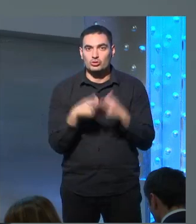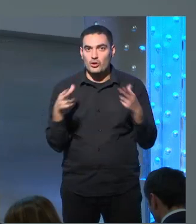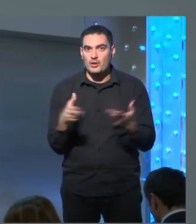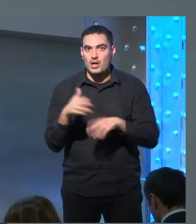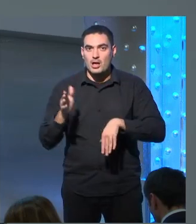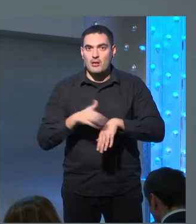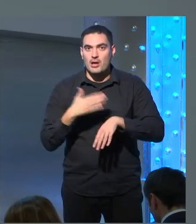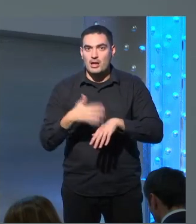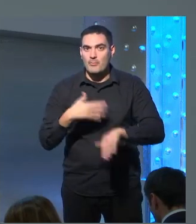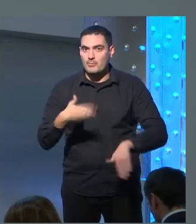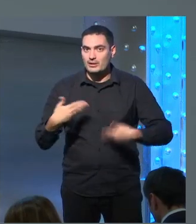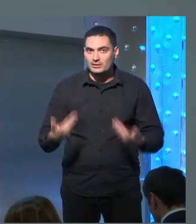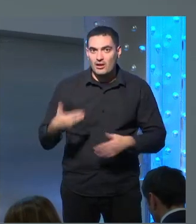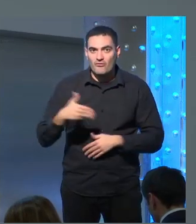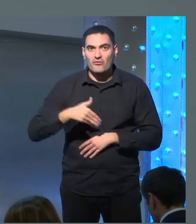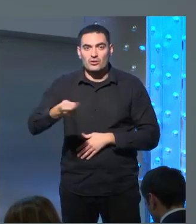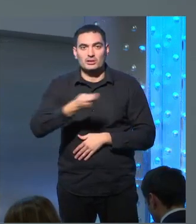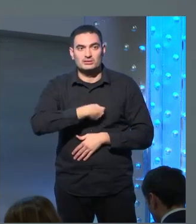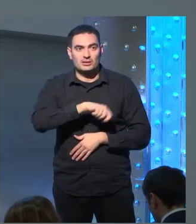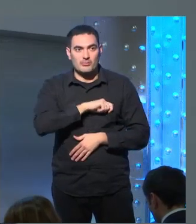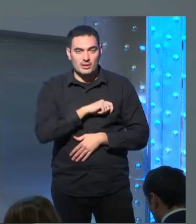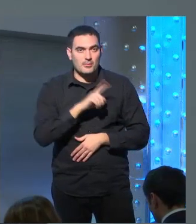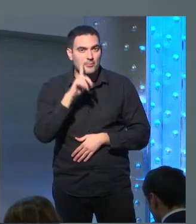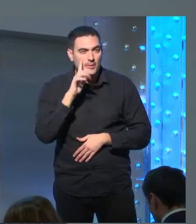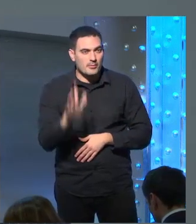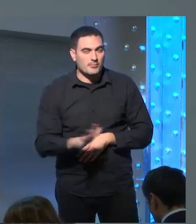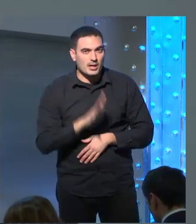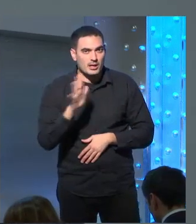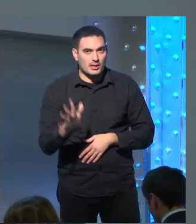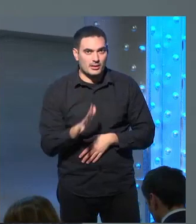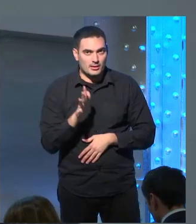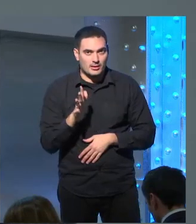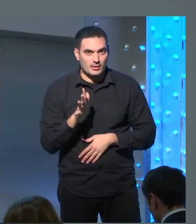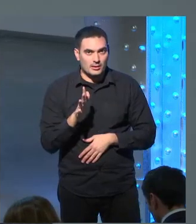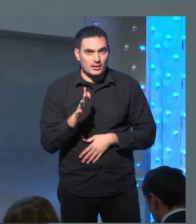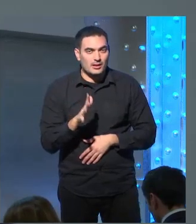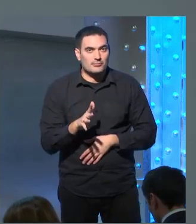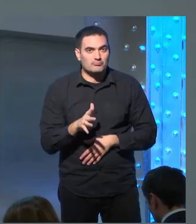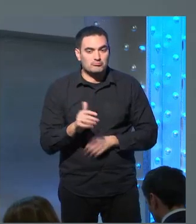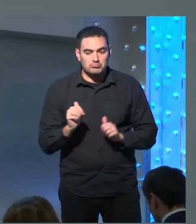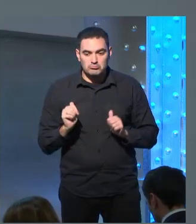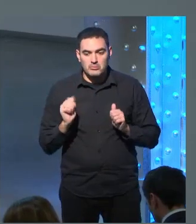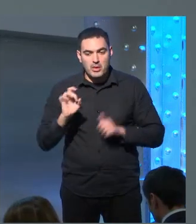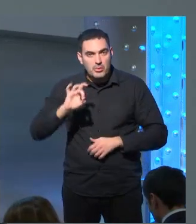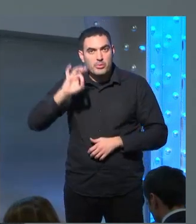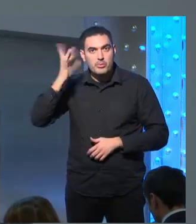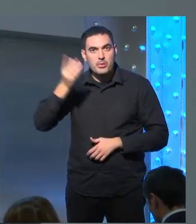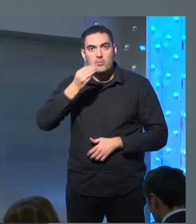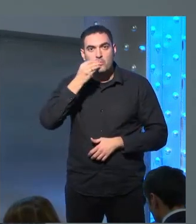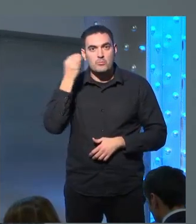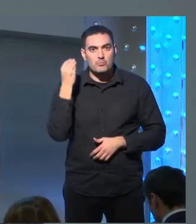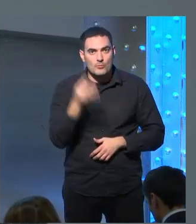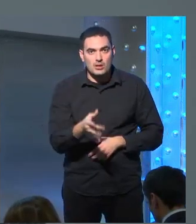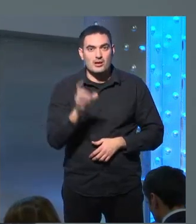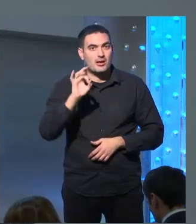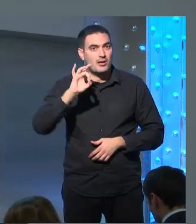response from that social responsibility to the contribution of the future and the present of Spain. I think it is a great